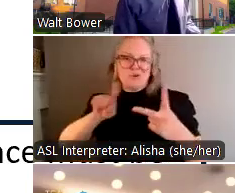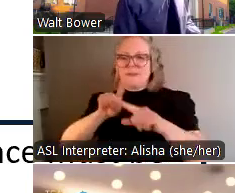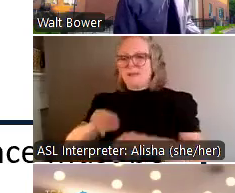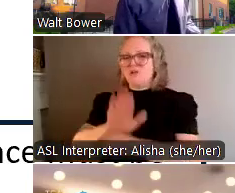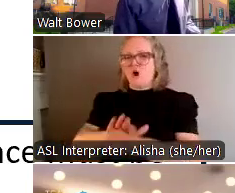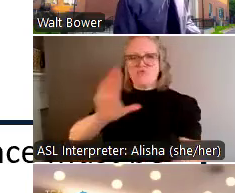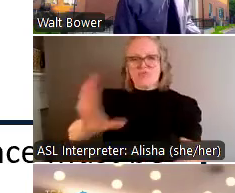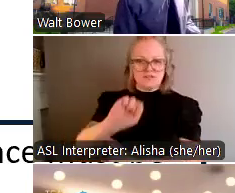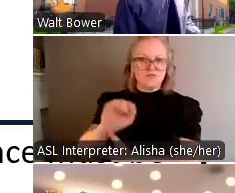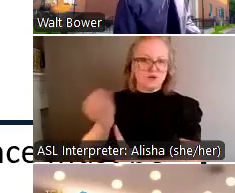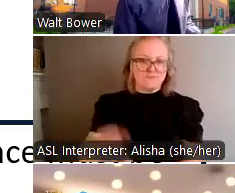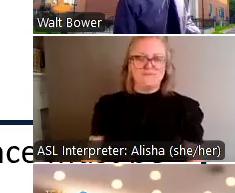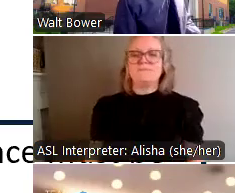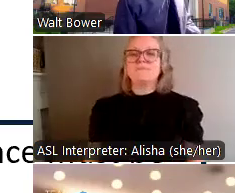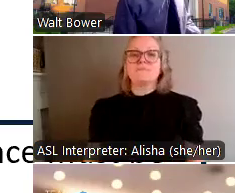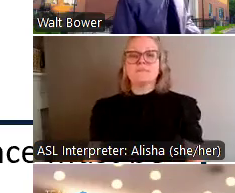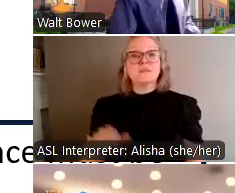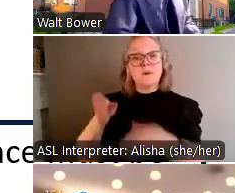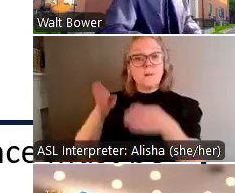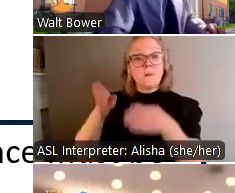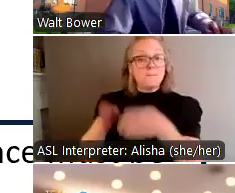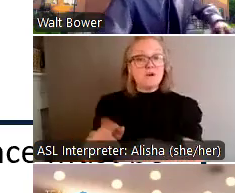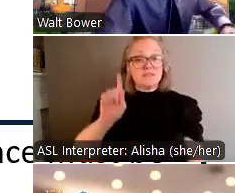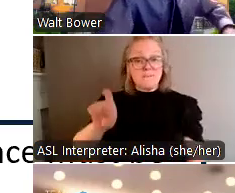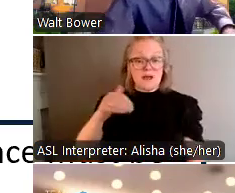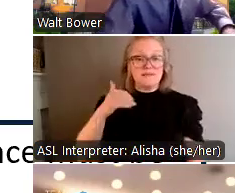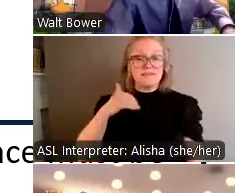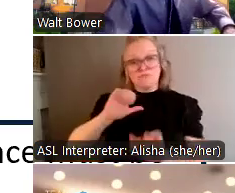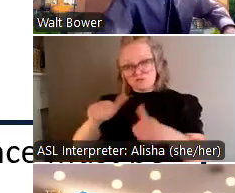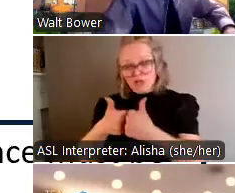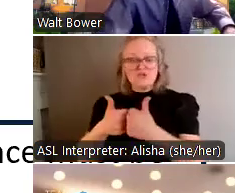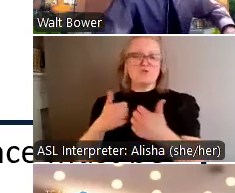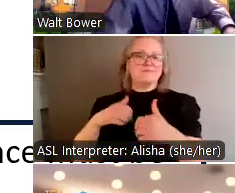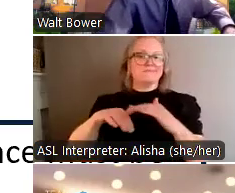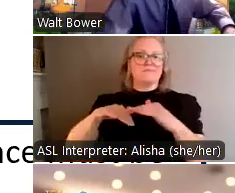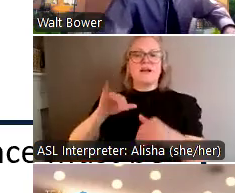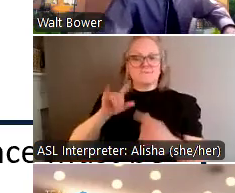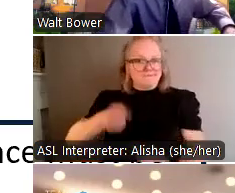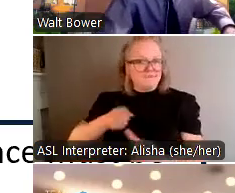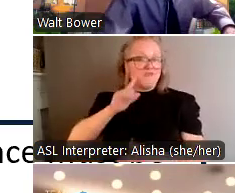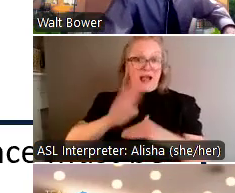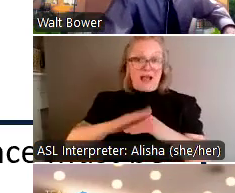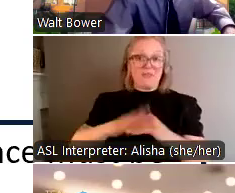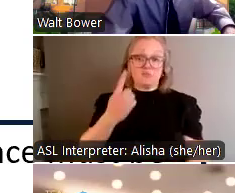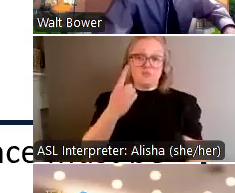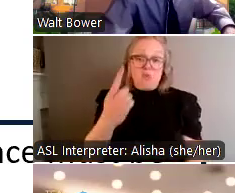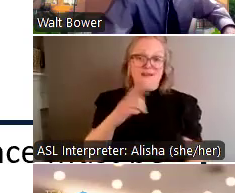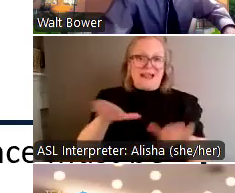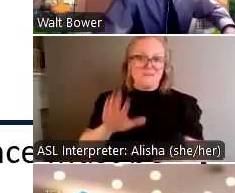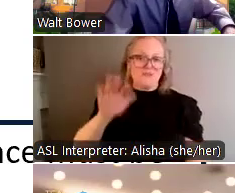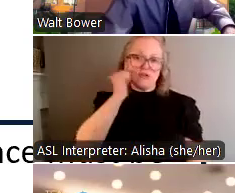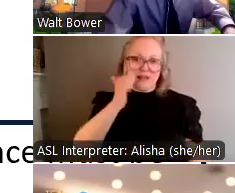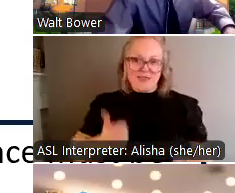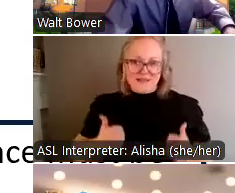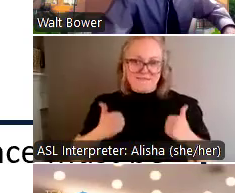condition. The individual must have deficits in at least one activity of daily living. And then the individual would require